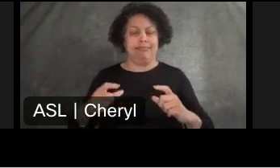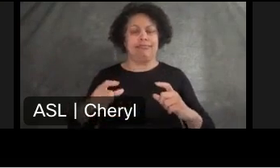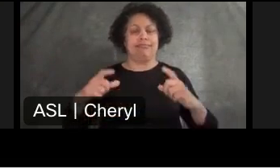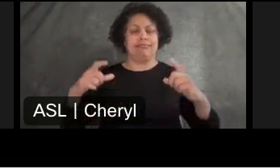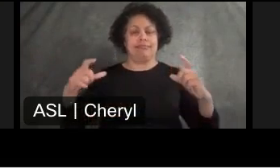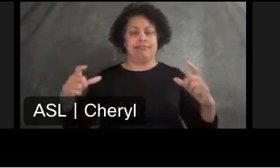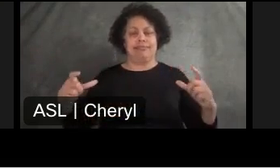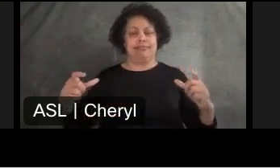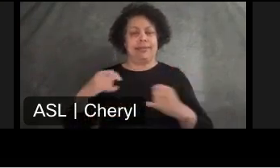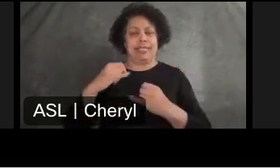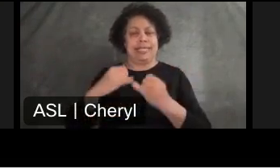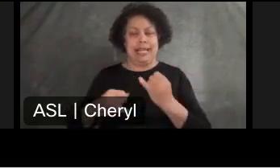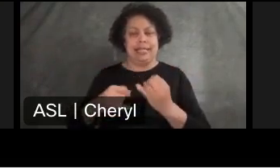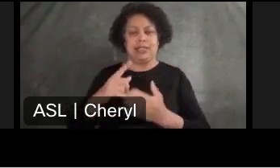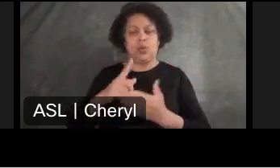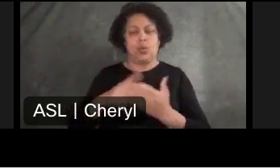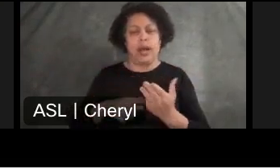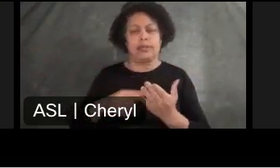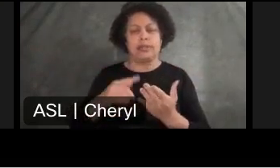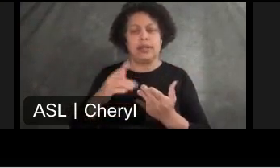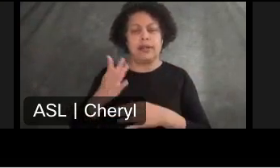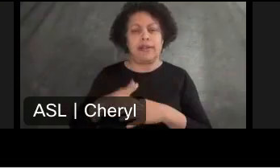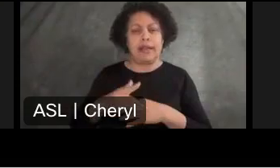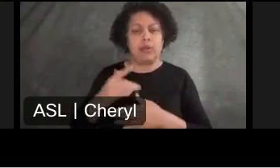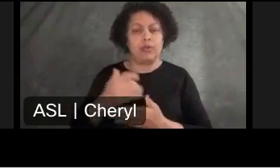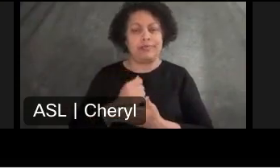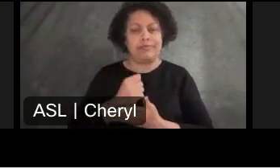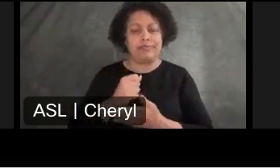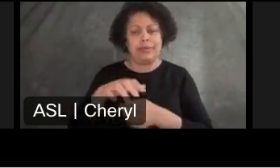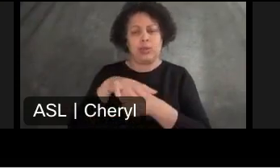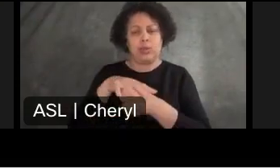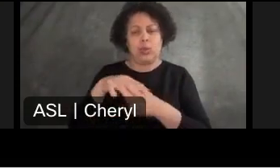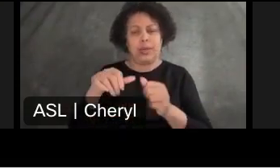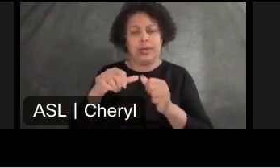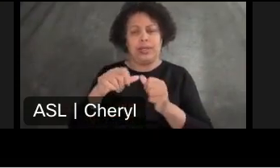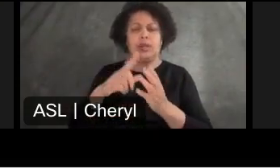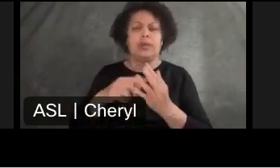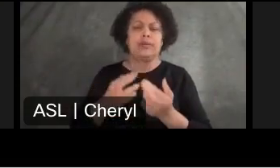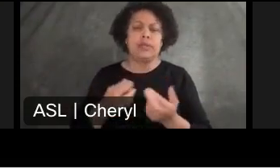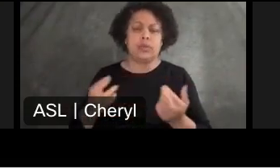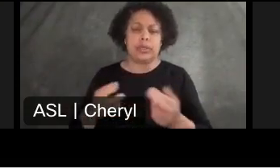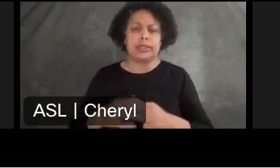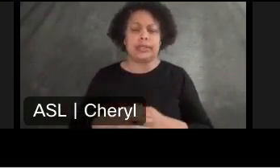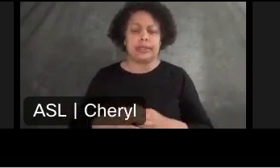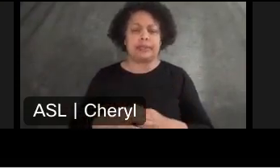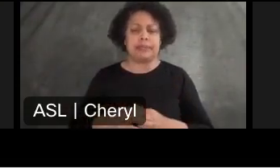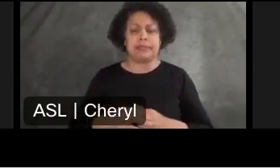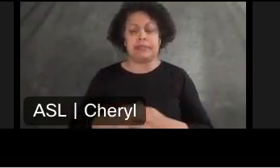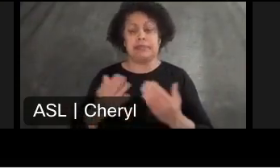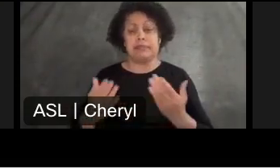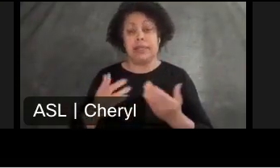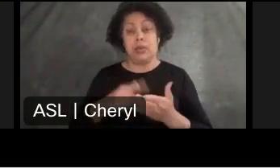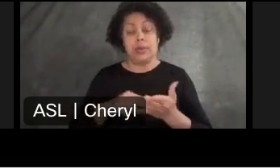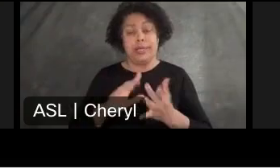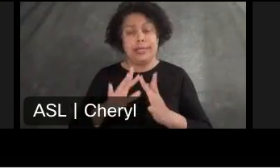what you can access in your local area. So this would be resources. This could be networks, and these can